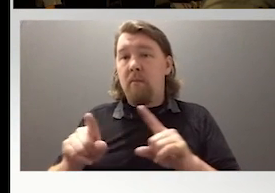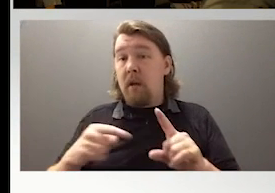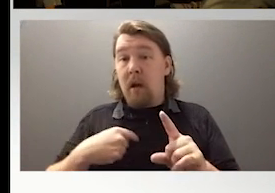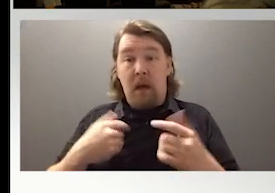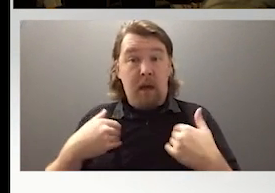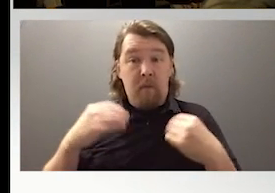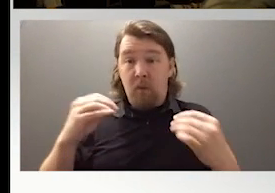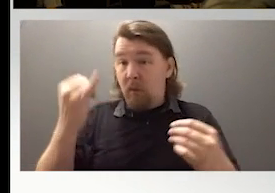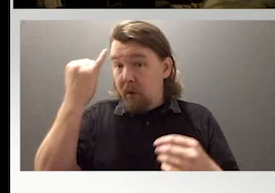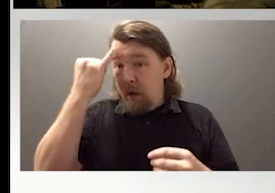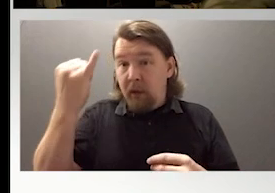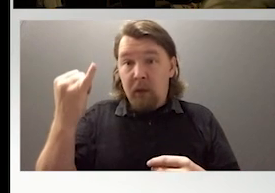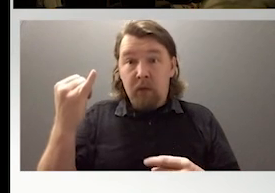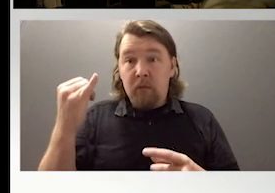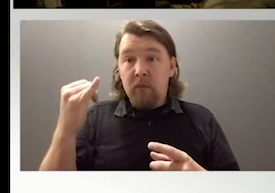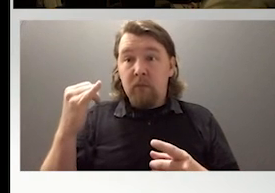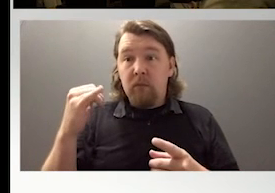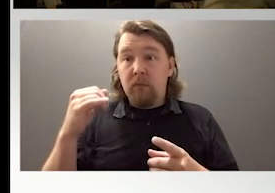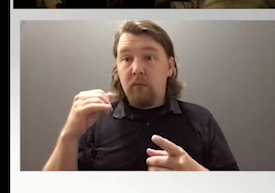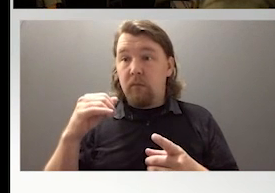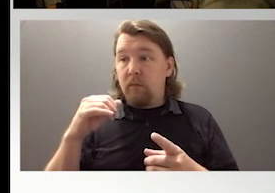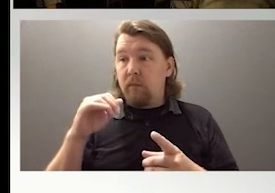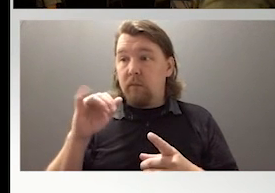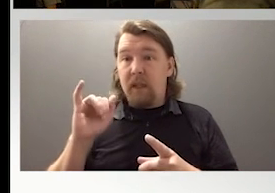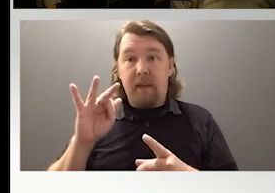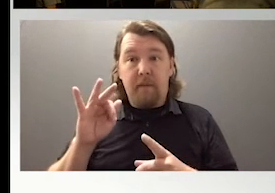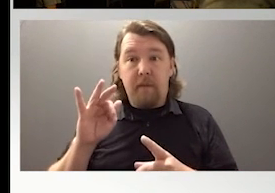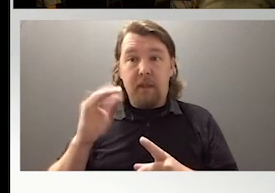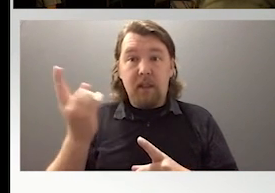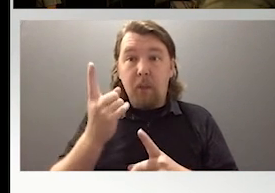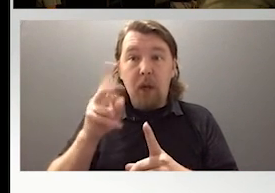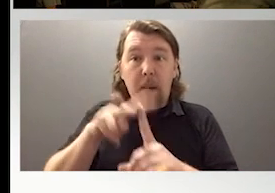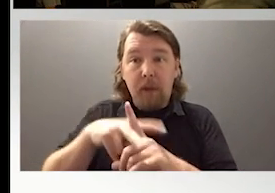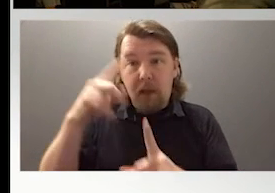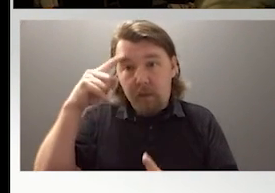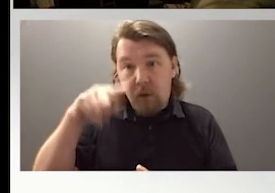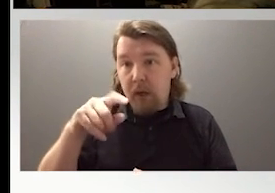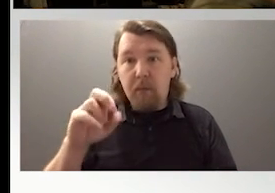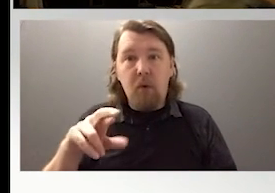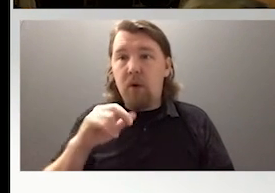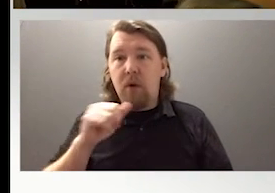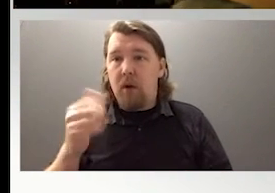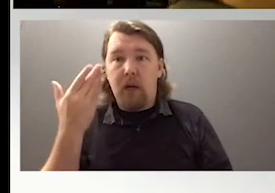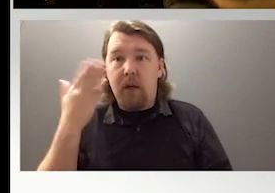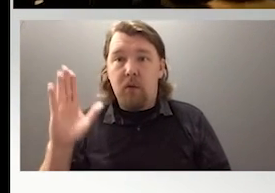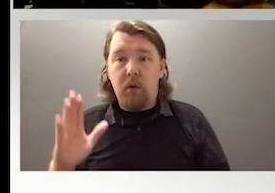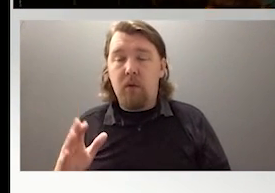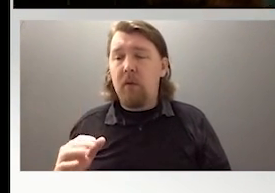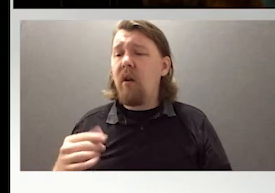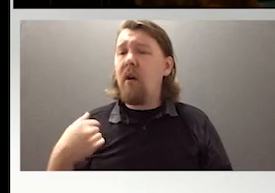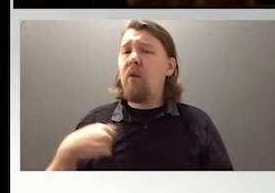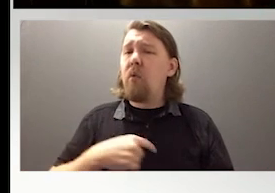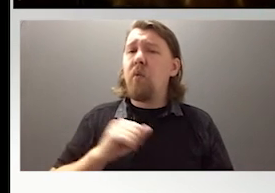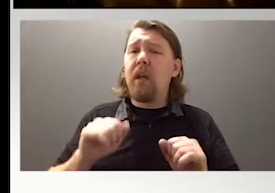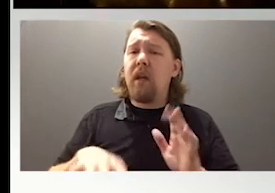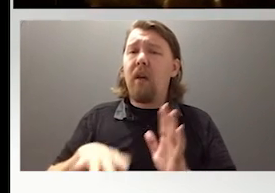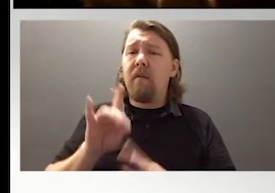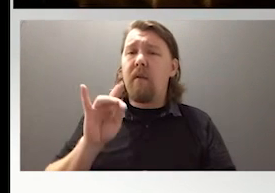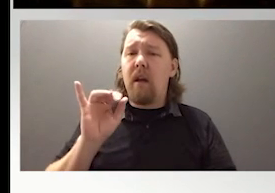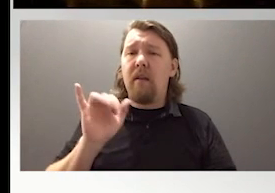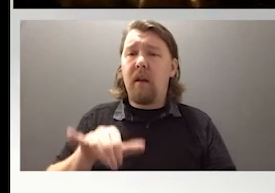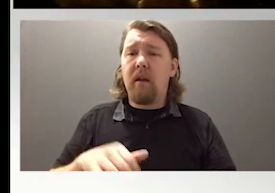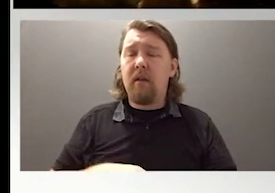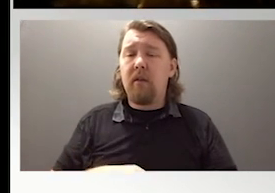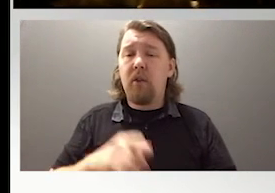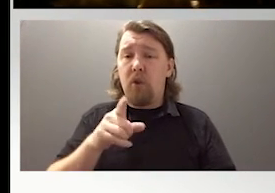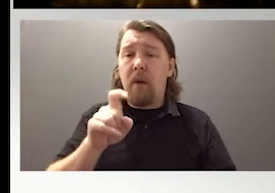I have no clue if the application went in or not. We can find out for you. Yeah, we can find out. You would need